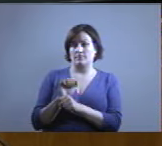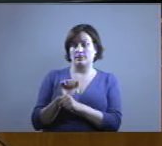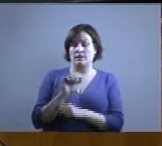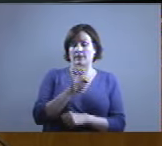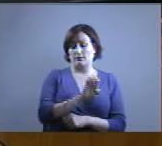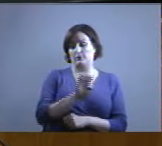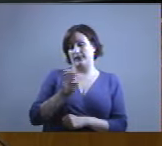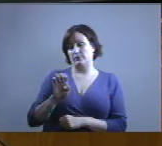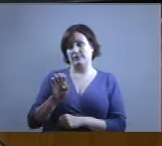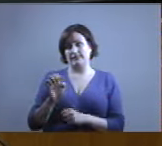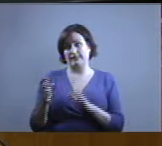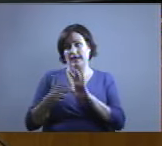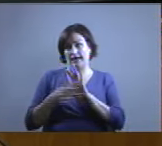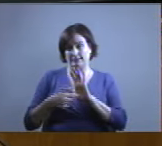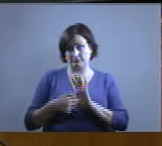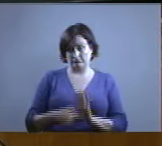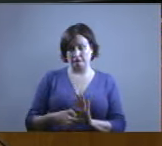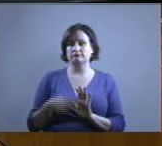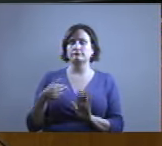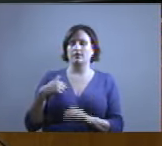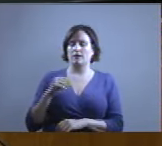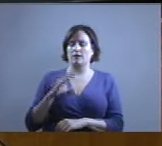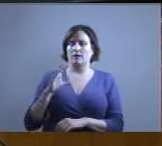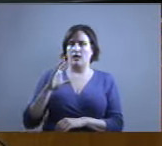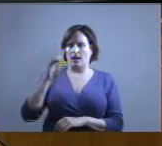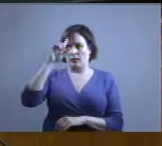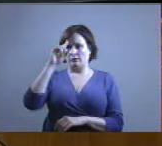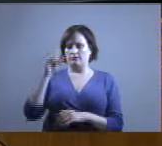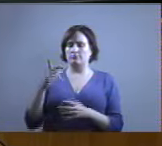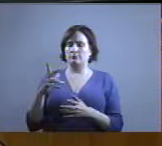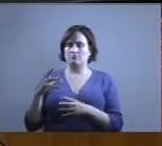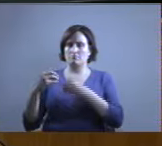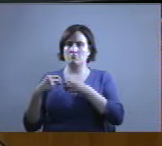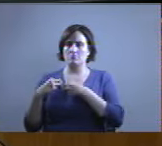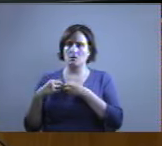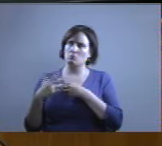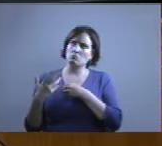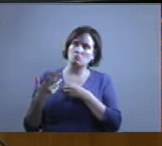Act, Africans still occupied a mere